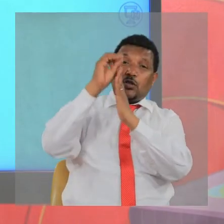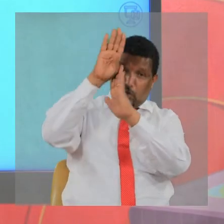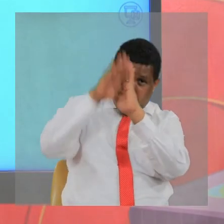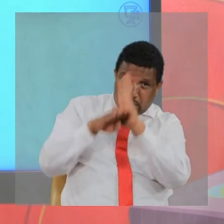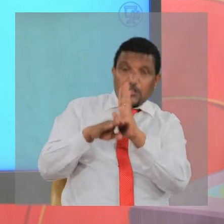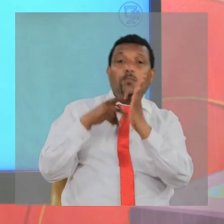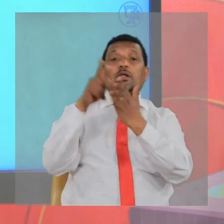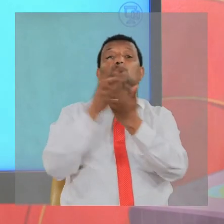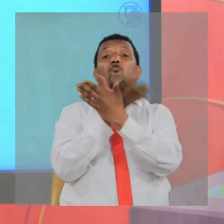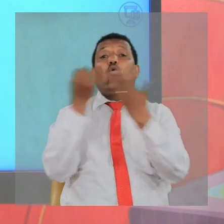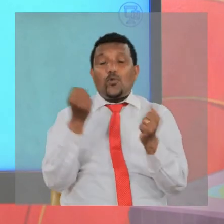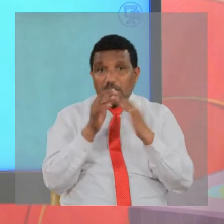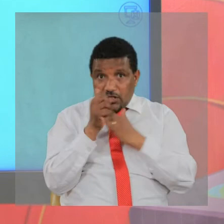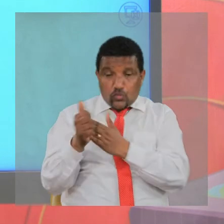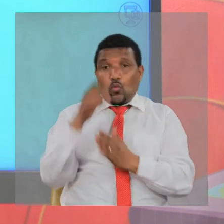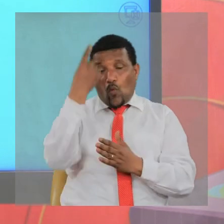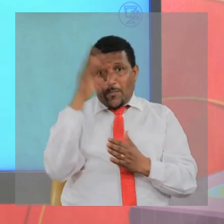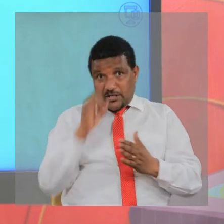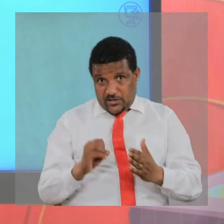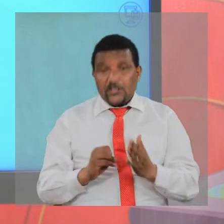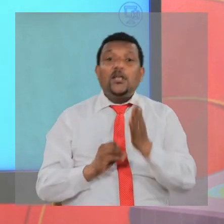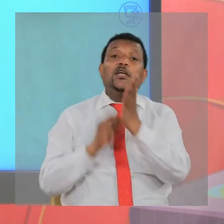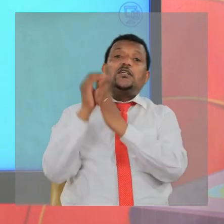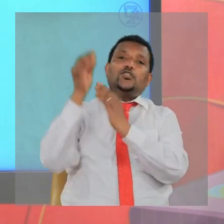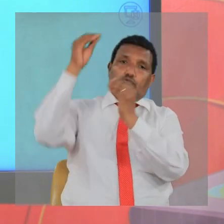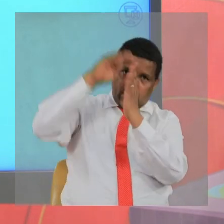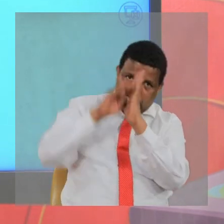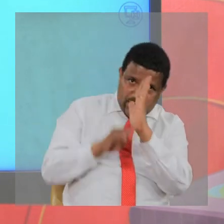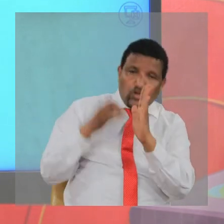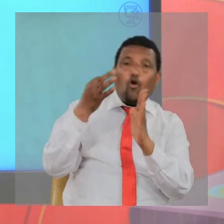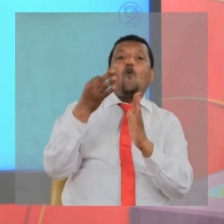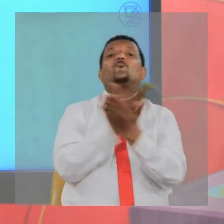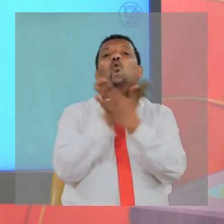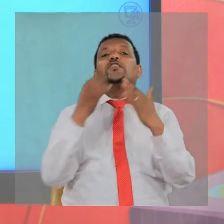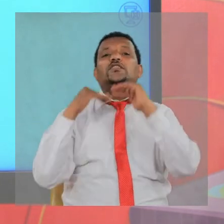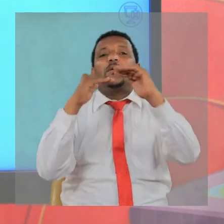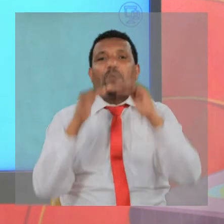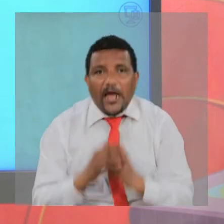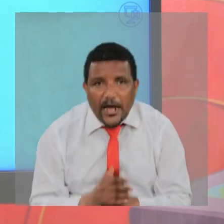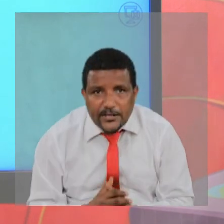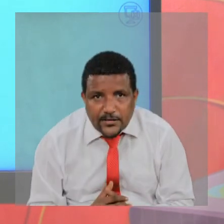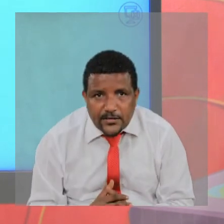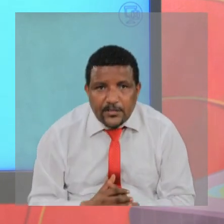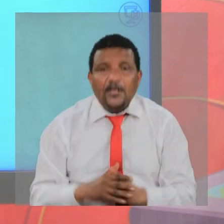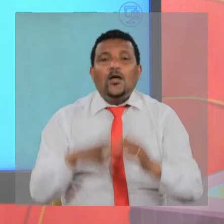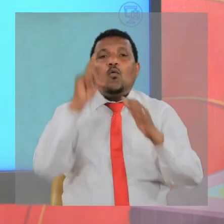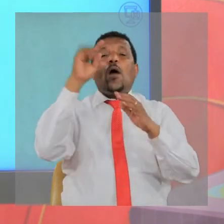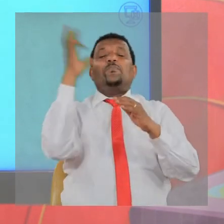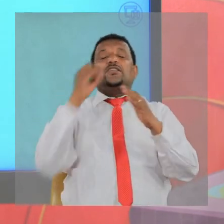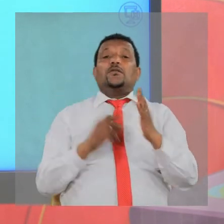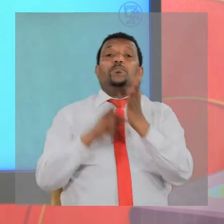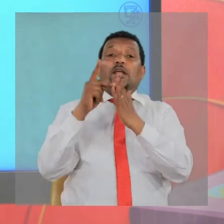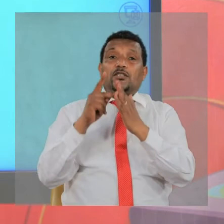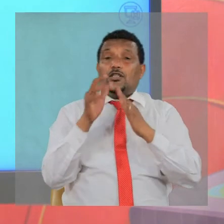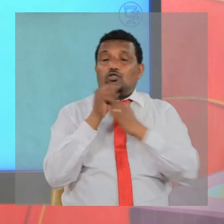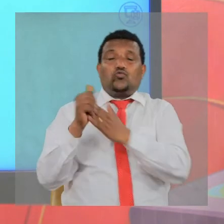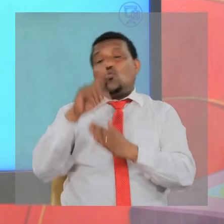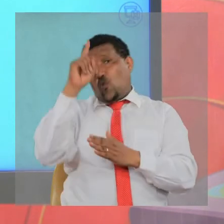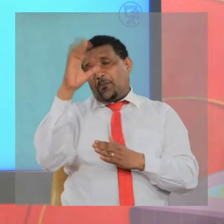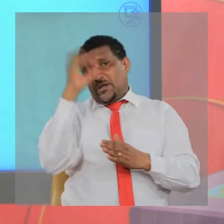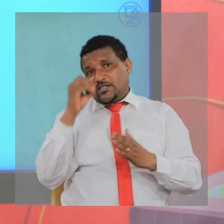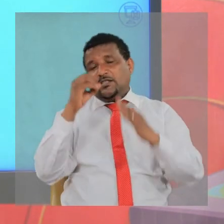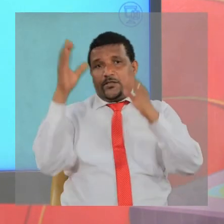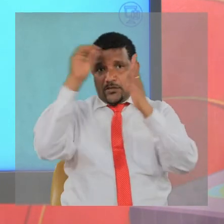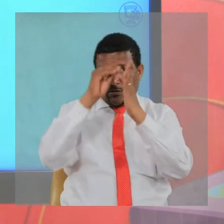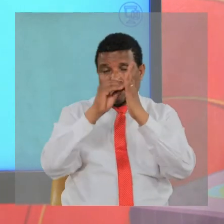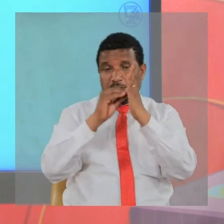or decrease in price of a commodity leads to a 1% increase or decrease in quantity supplied. A 1% increase in price leads to a 1%